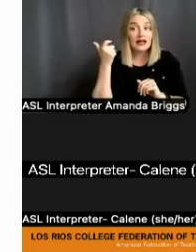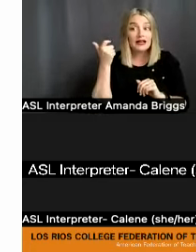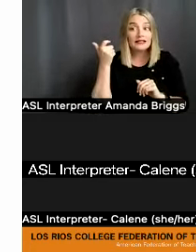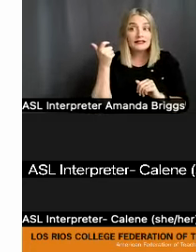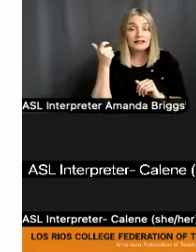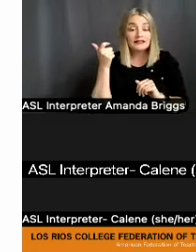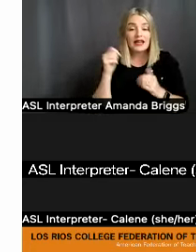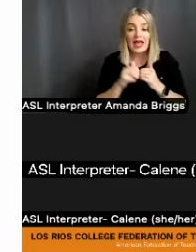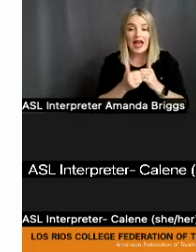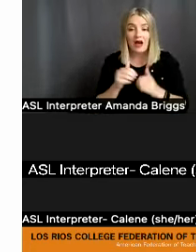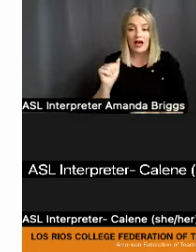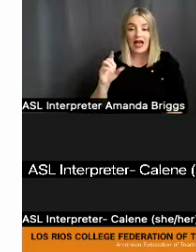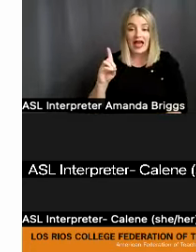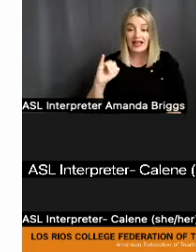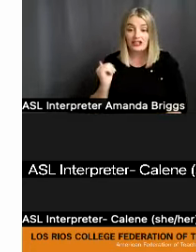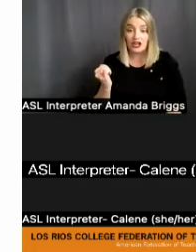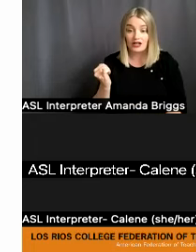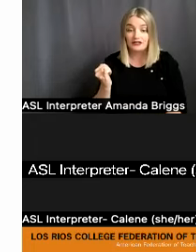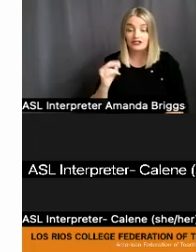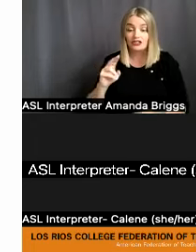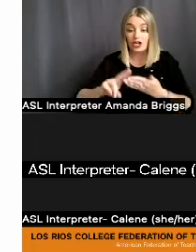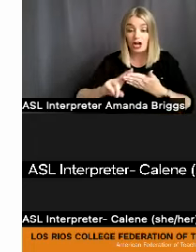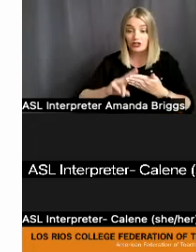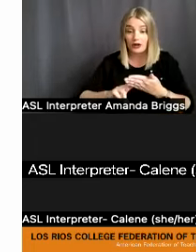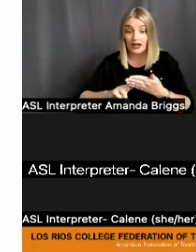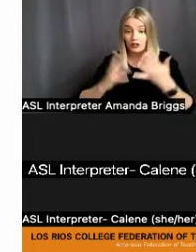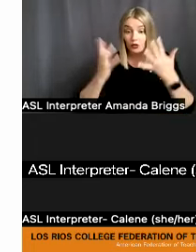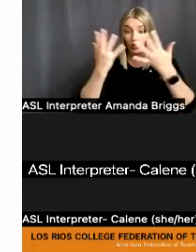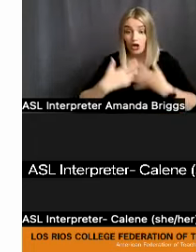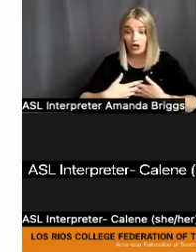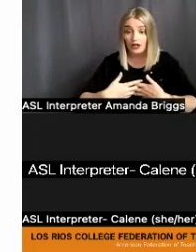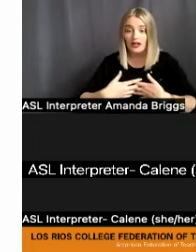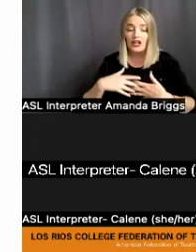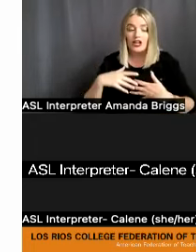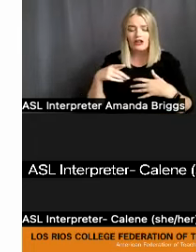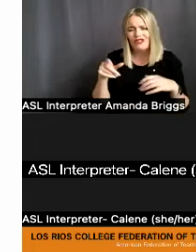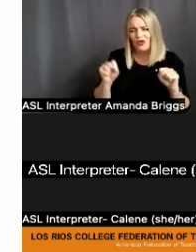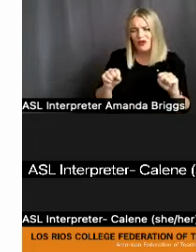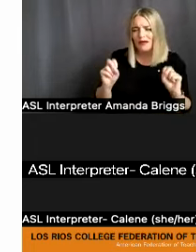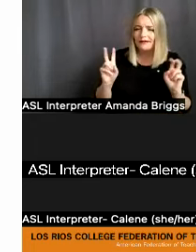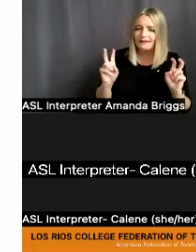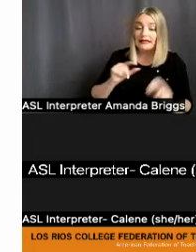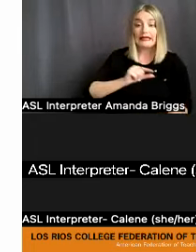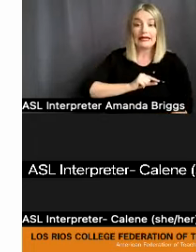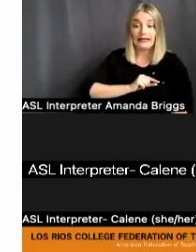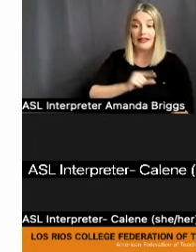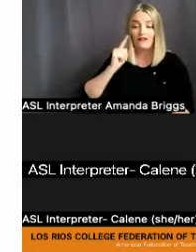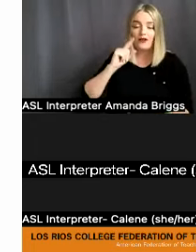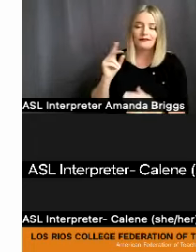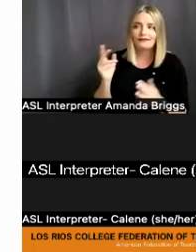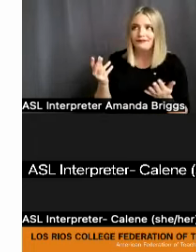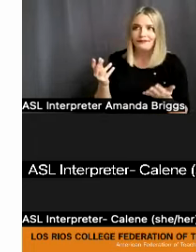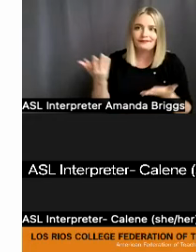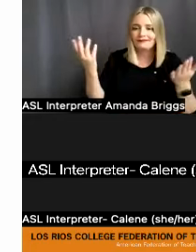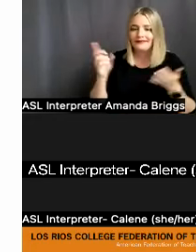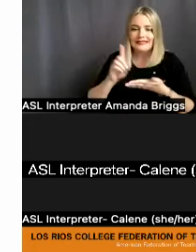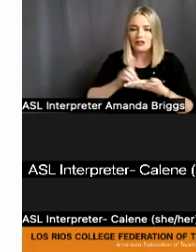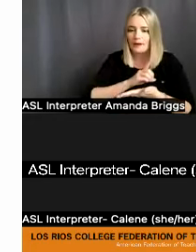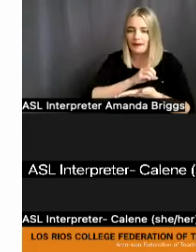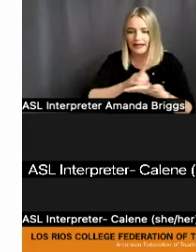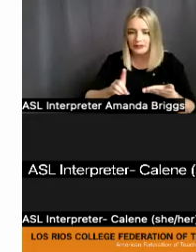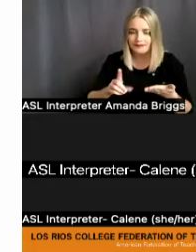The way the adjunct contracts work is that on the one hand, you can be found guilty of discrimination, for example.